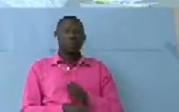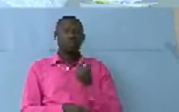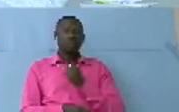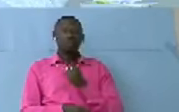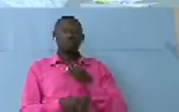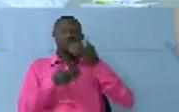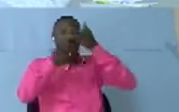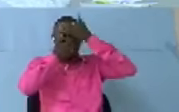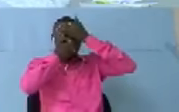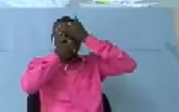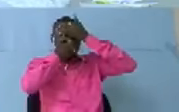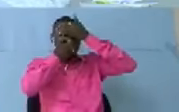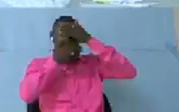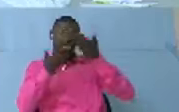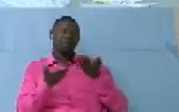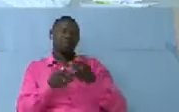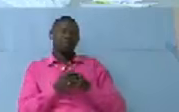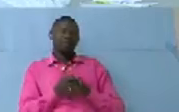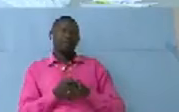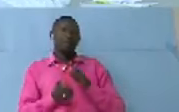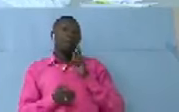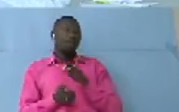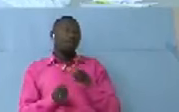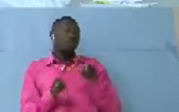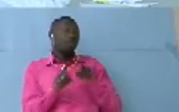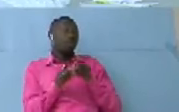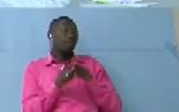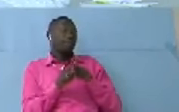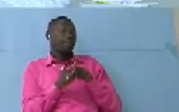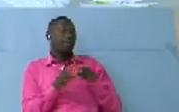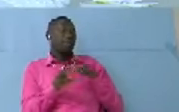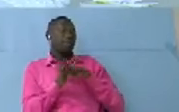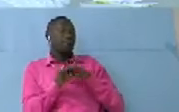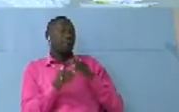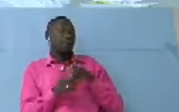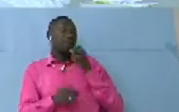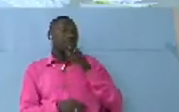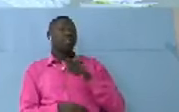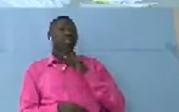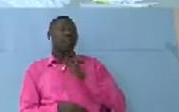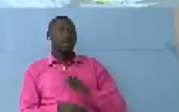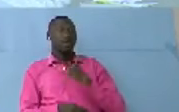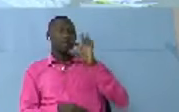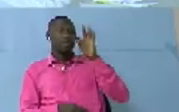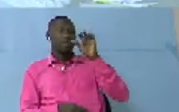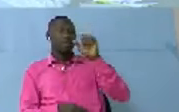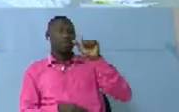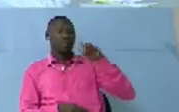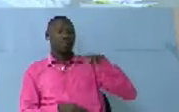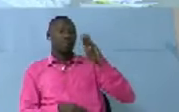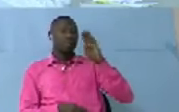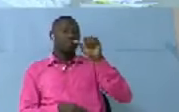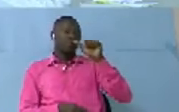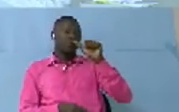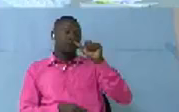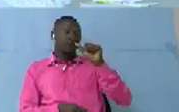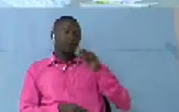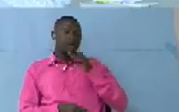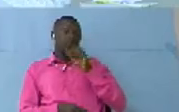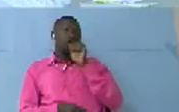maxle. Because he's a famous. Yalo no kai sa tamba. Fa mari mistake akai sa tamba o telephone sina akai anisi. Yalo malong kuni man tamba